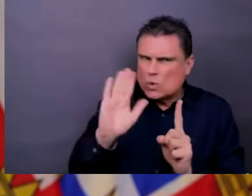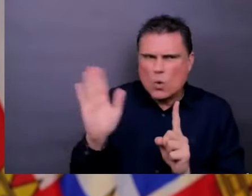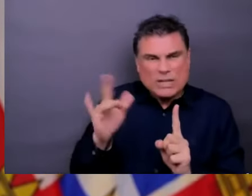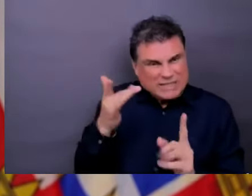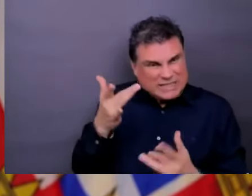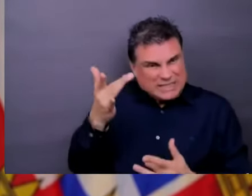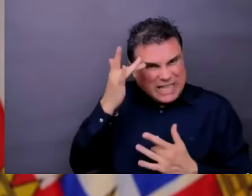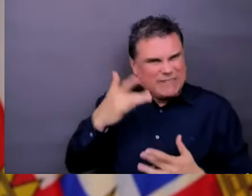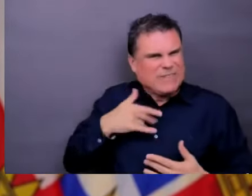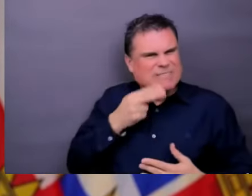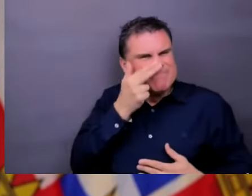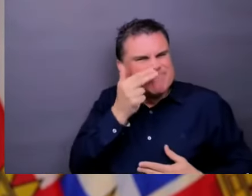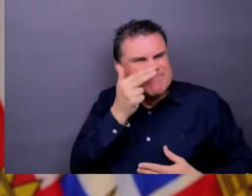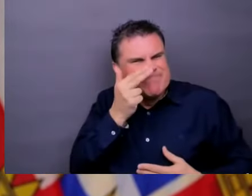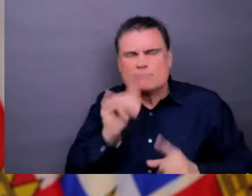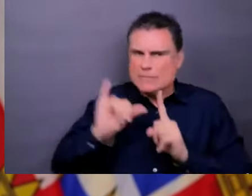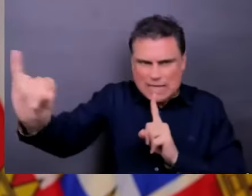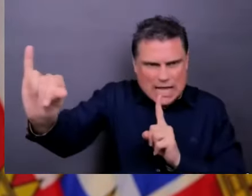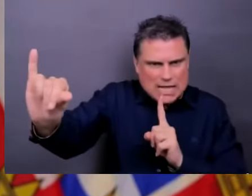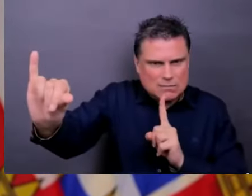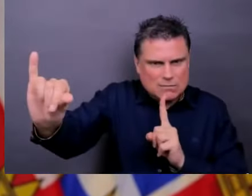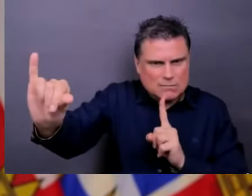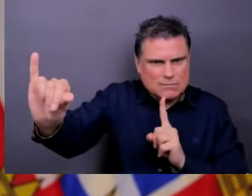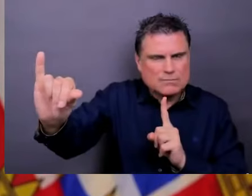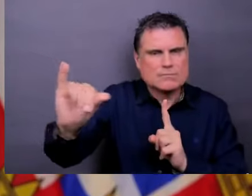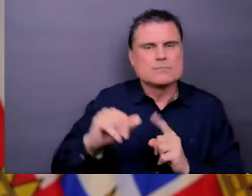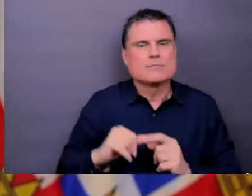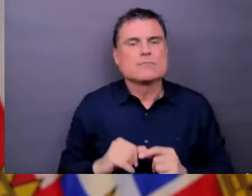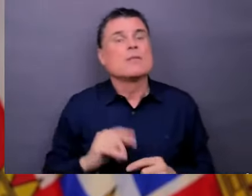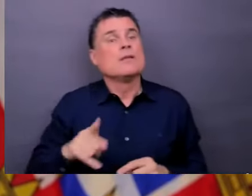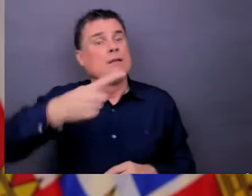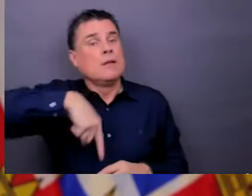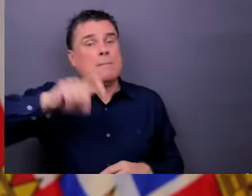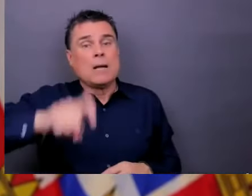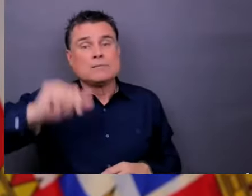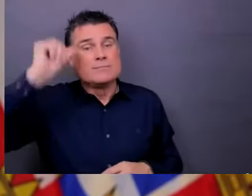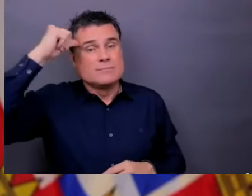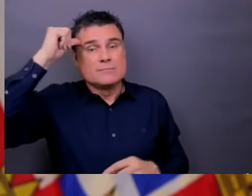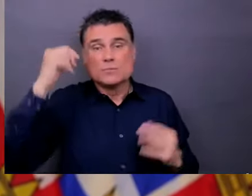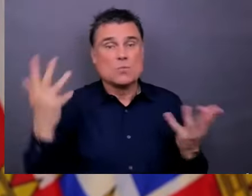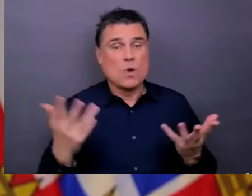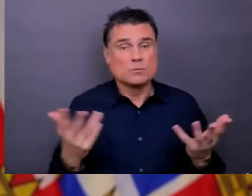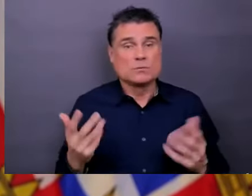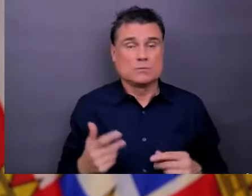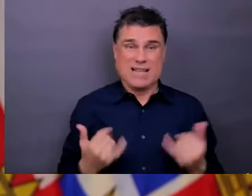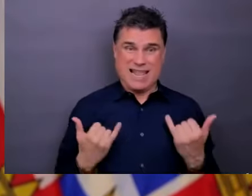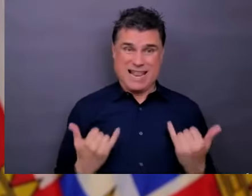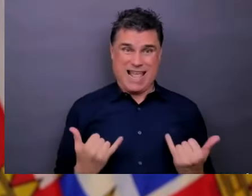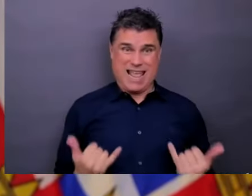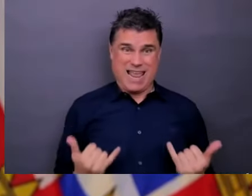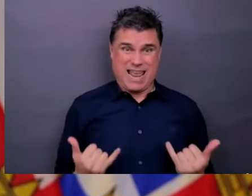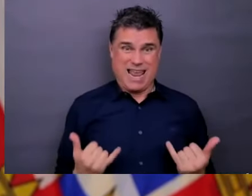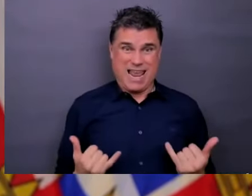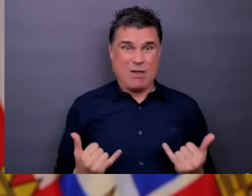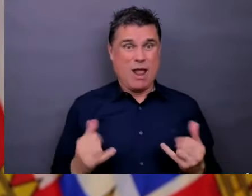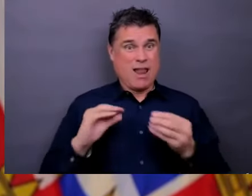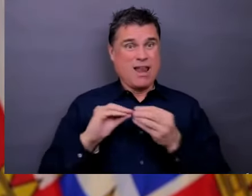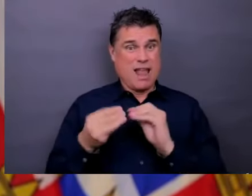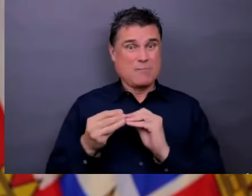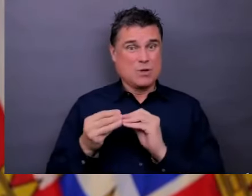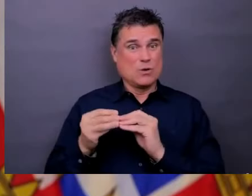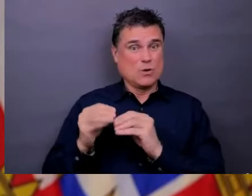very quickly. We have to remember that today's new cases are the result of our actions as long as 2 weeks